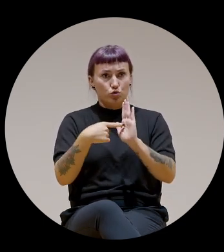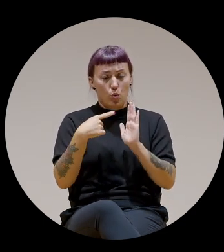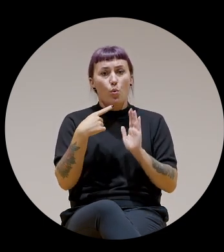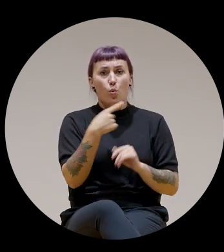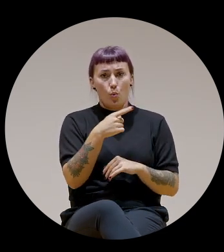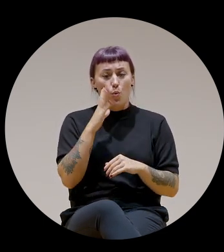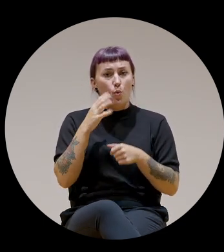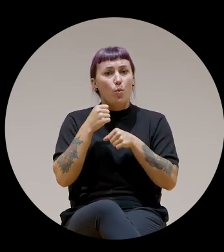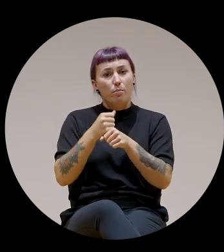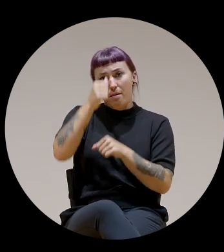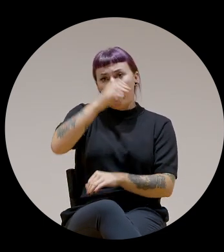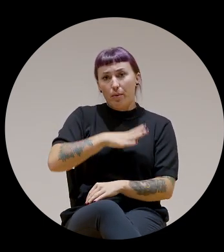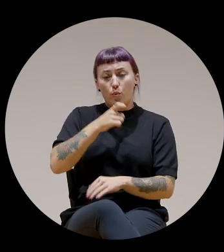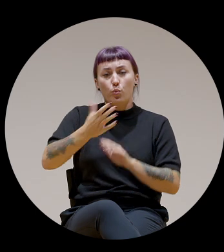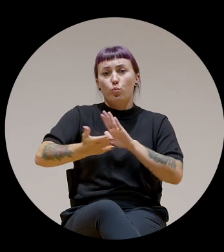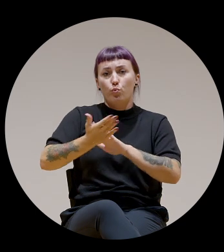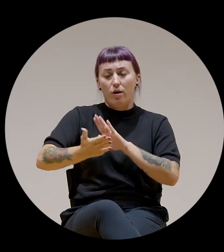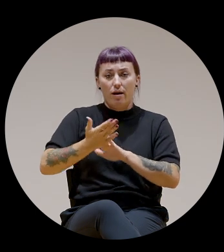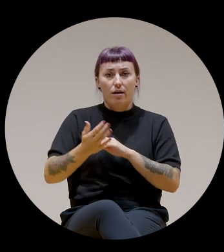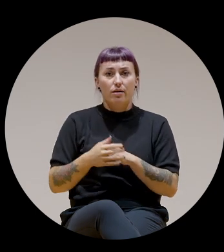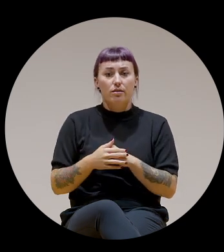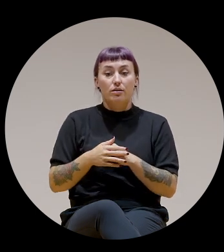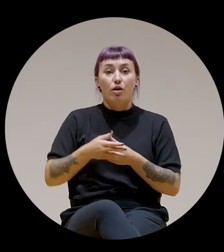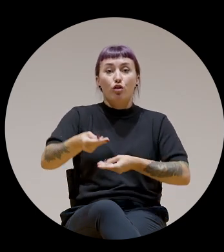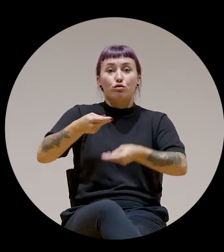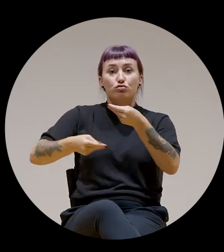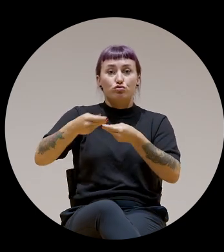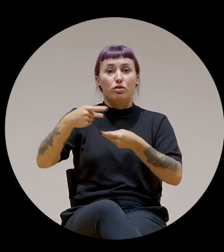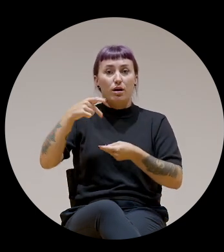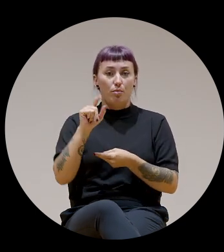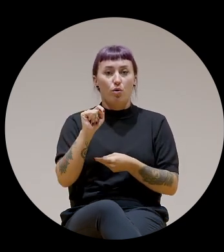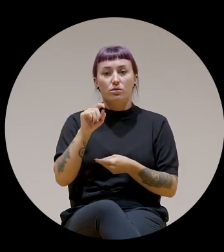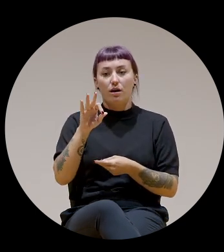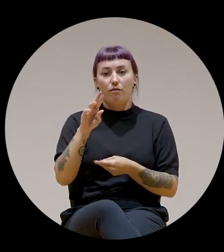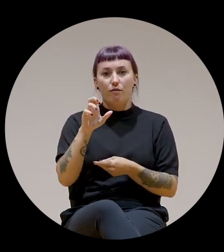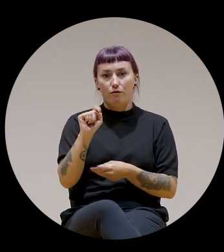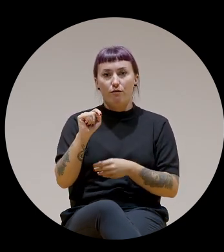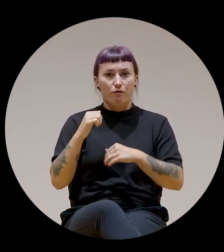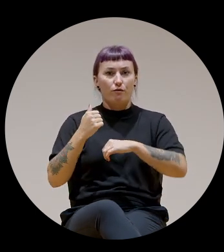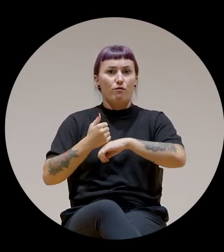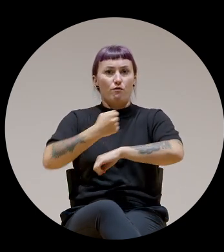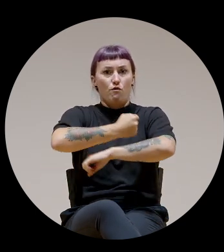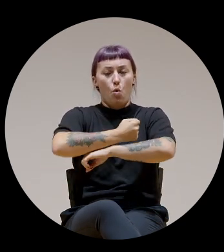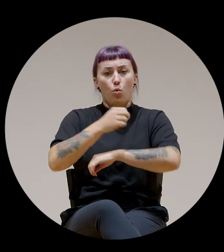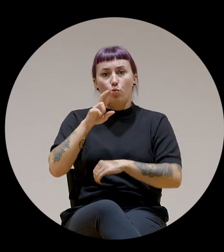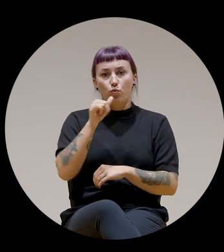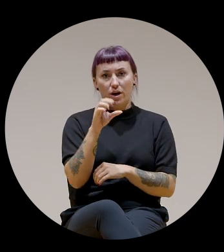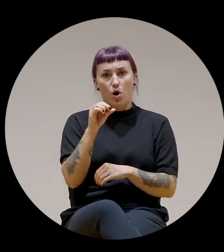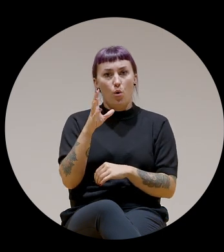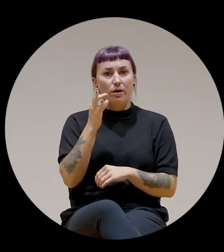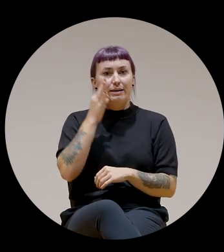was commissioned by a man who ran the trading post at Fort Reno in Indian